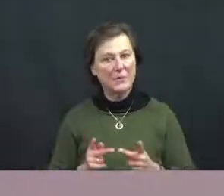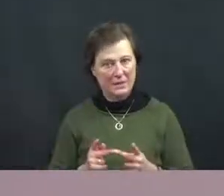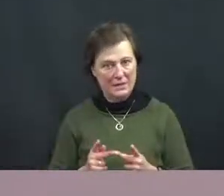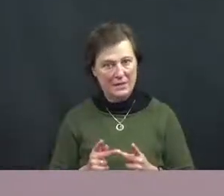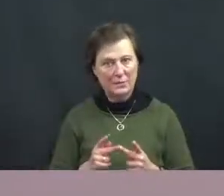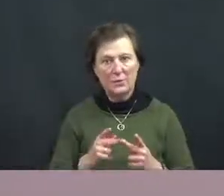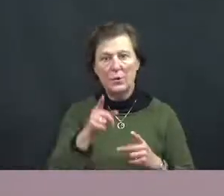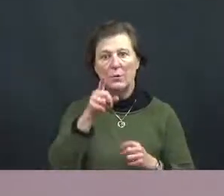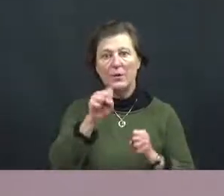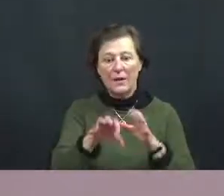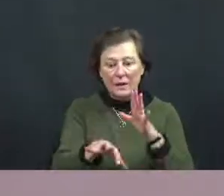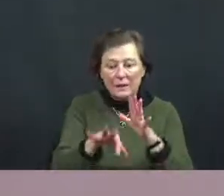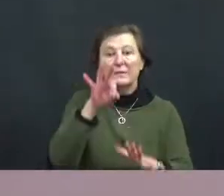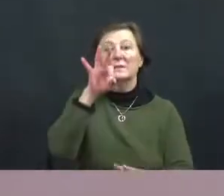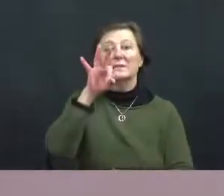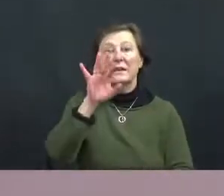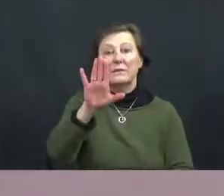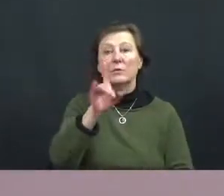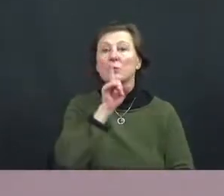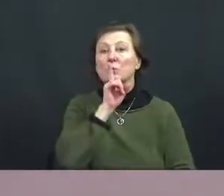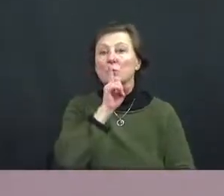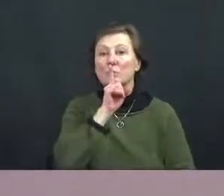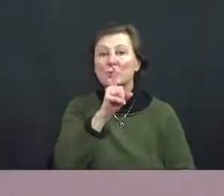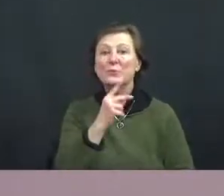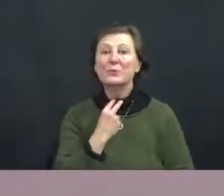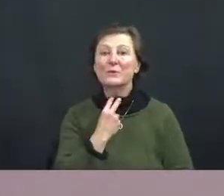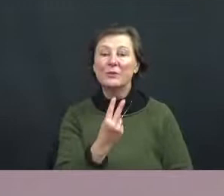where you discover your true voice,